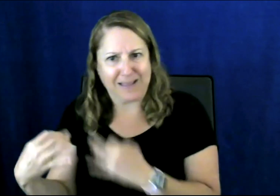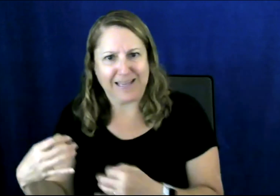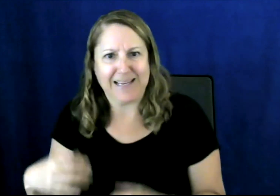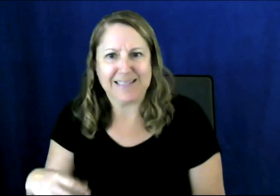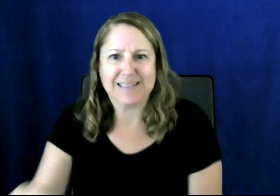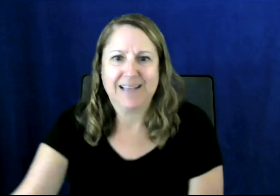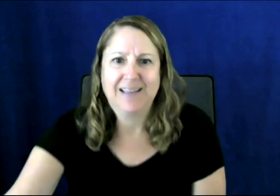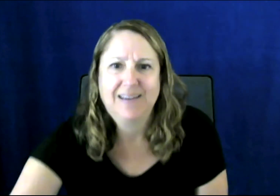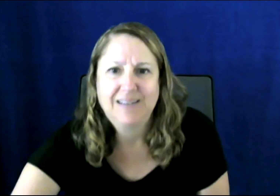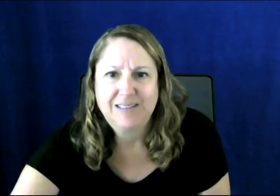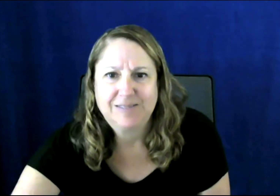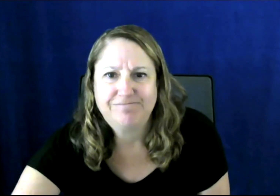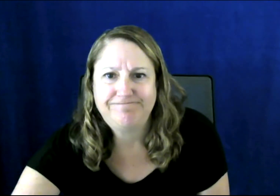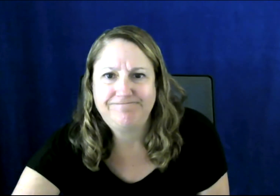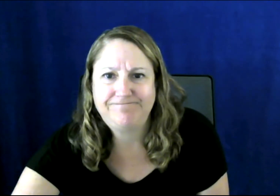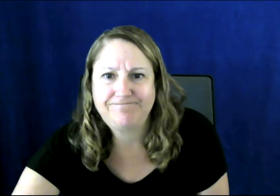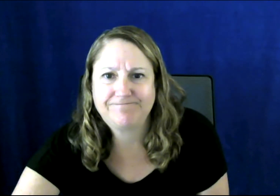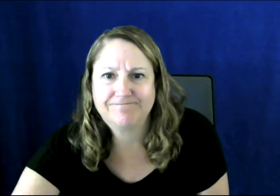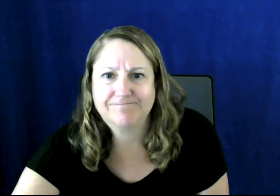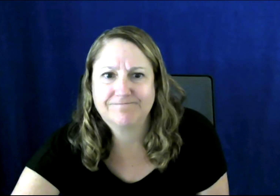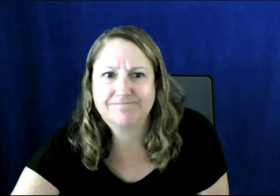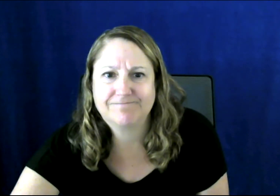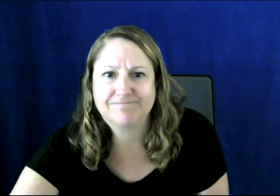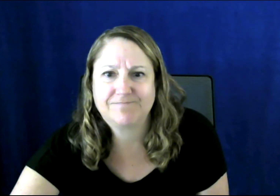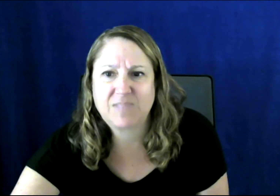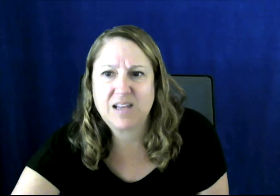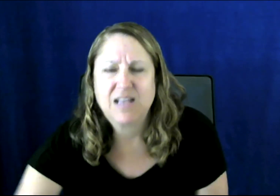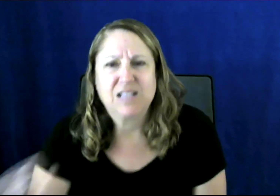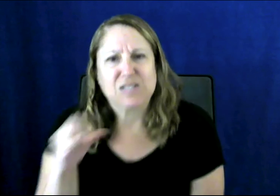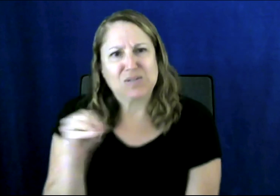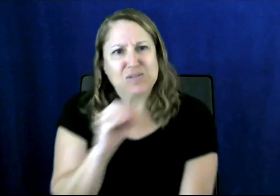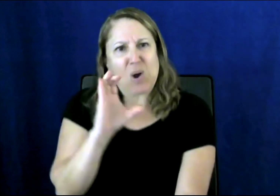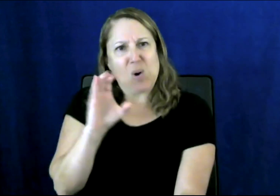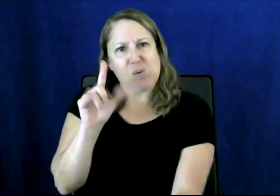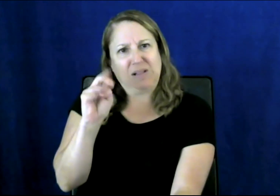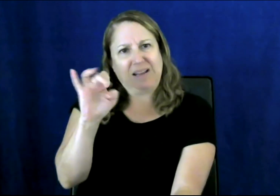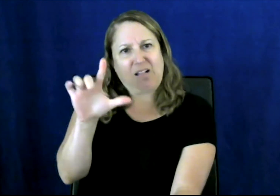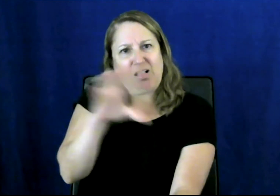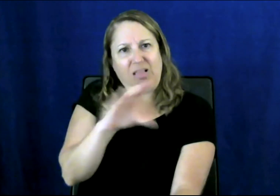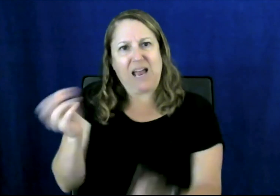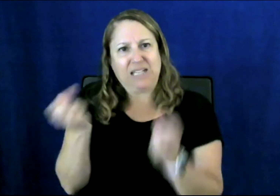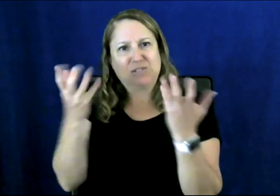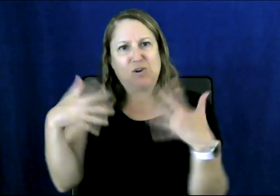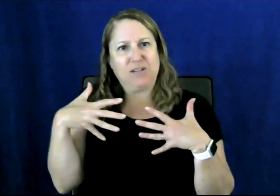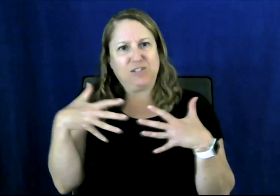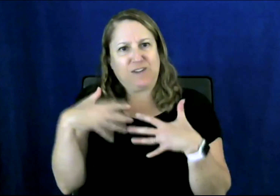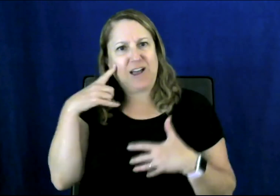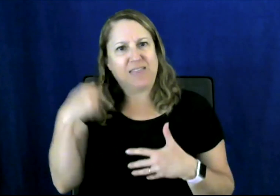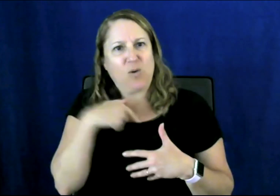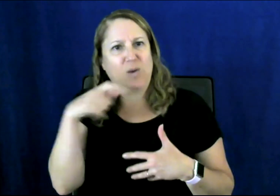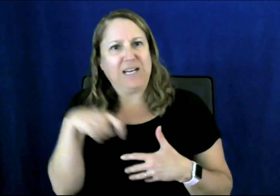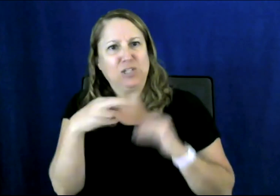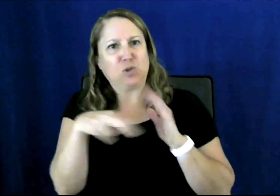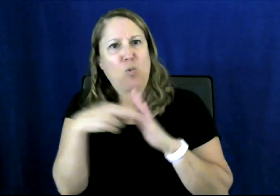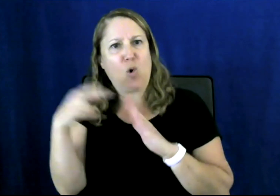so clinical, and there's so much fear. And I just think we need to role play with our student teachers and have the